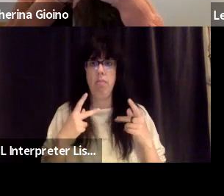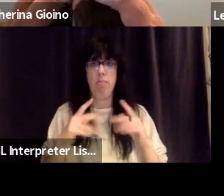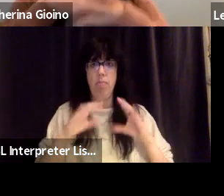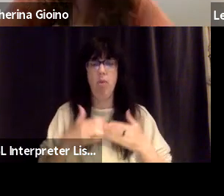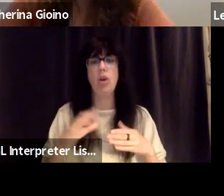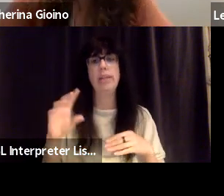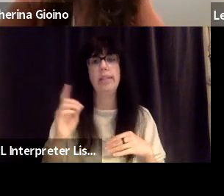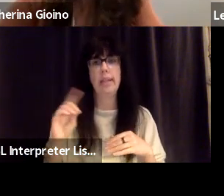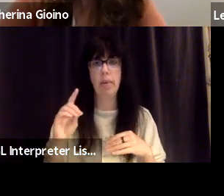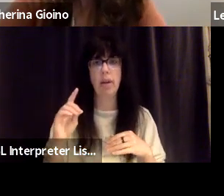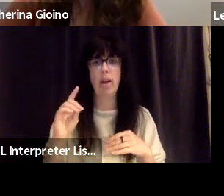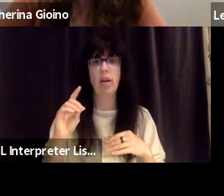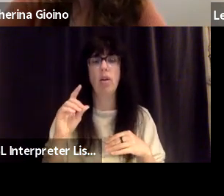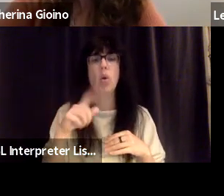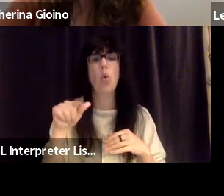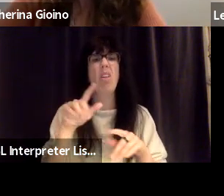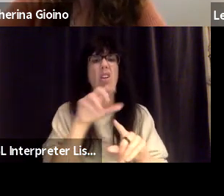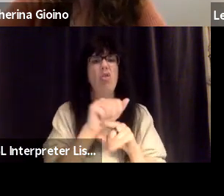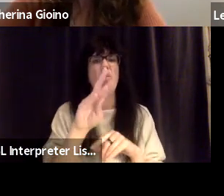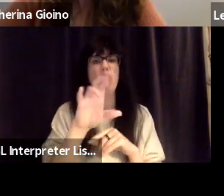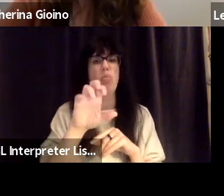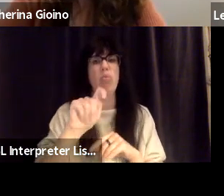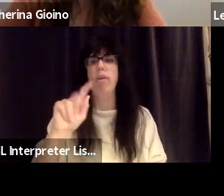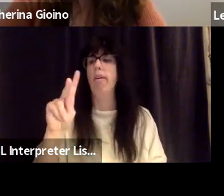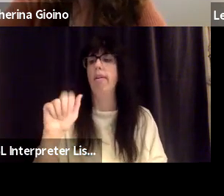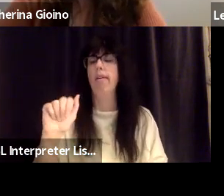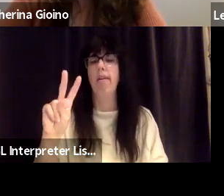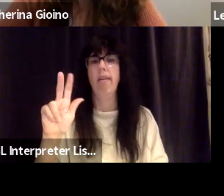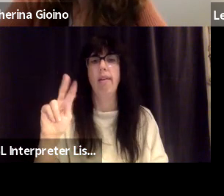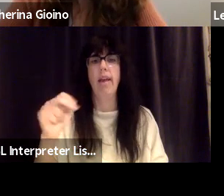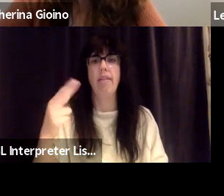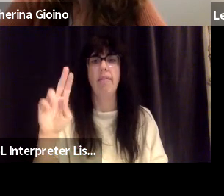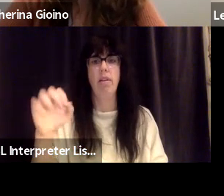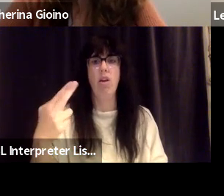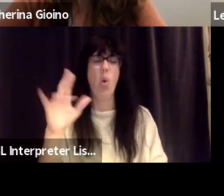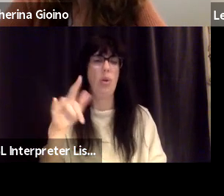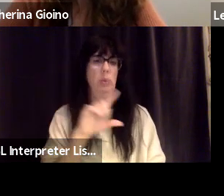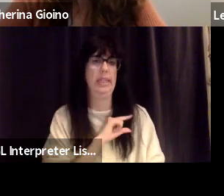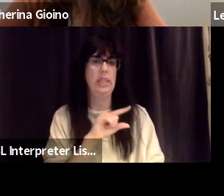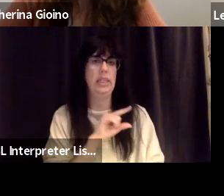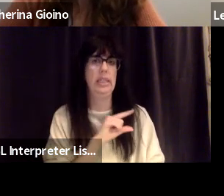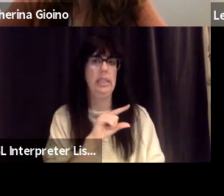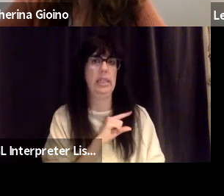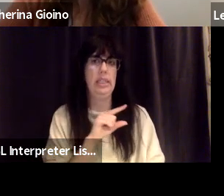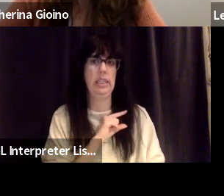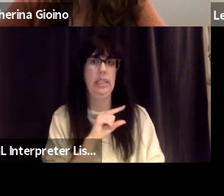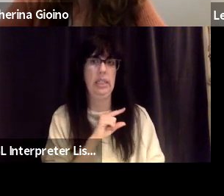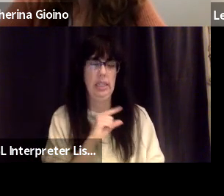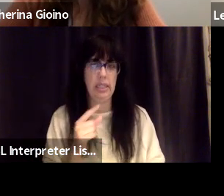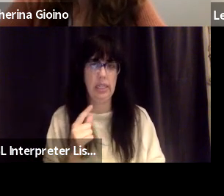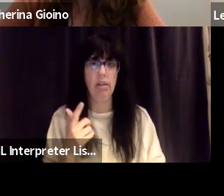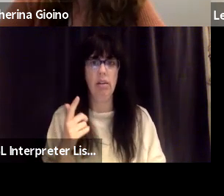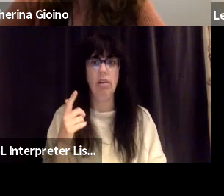where they jumped on Brett Kavanaugh, the United States Supreme Court Justice, that he was guilty. He was guilty. He was guilty, whether it was the